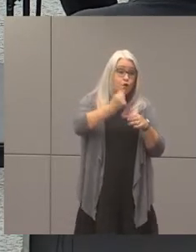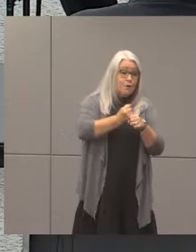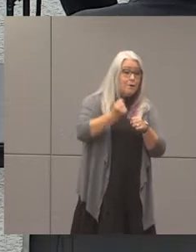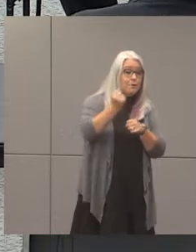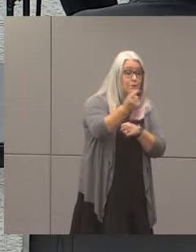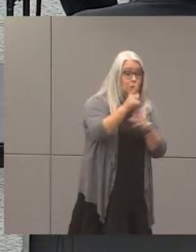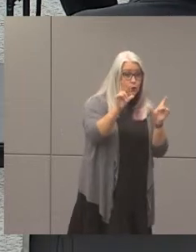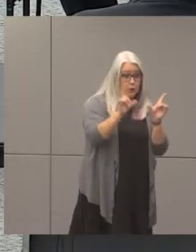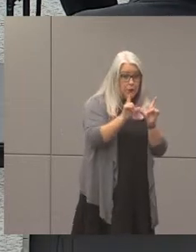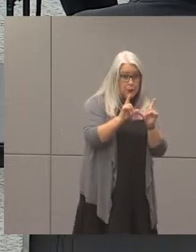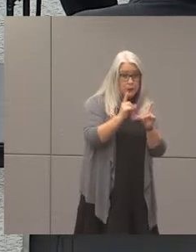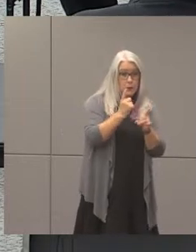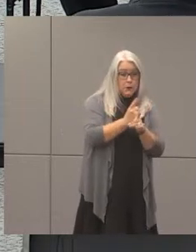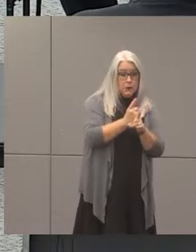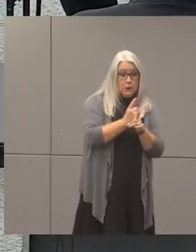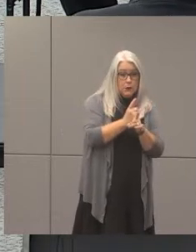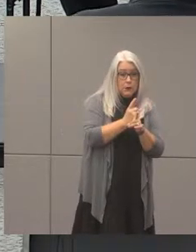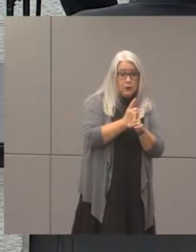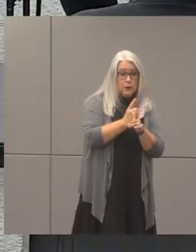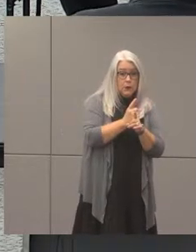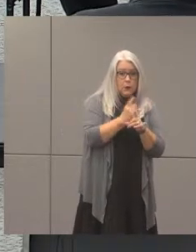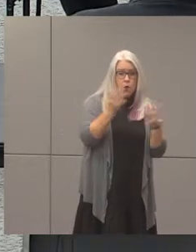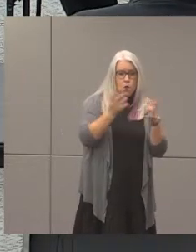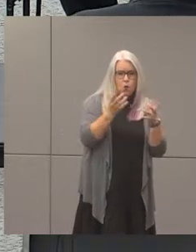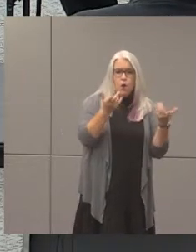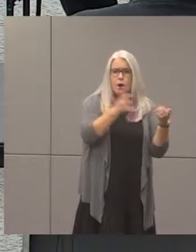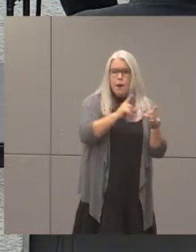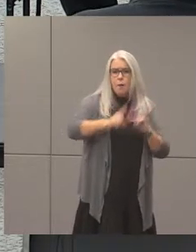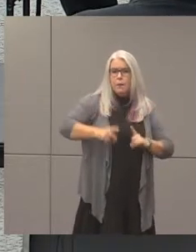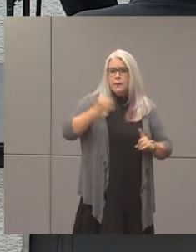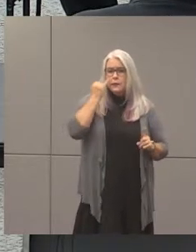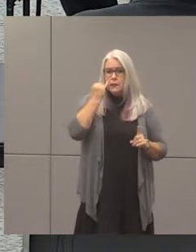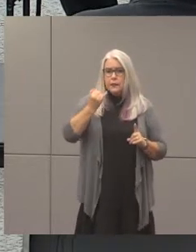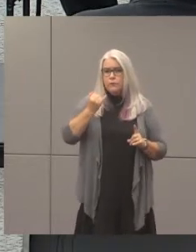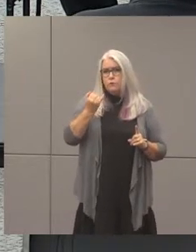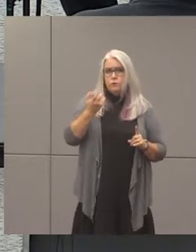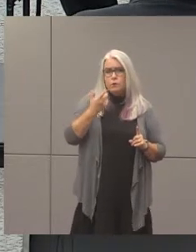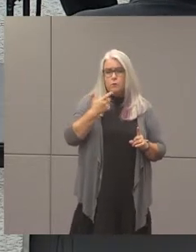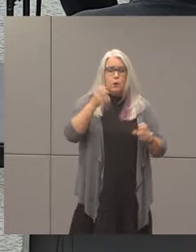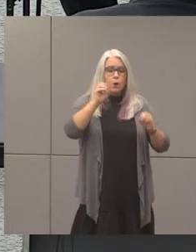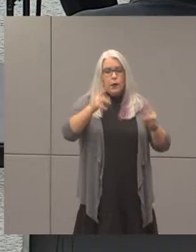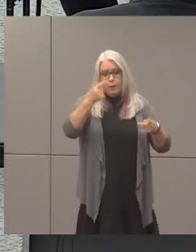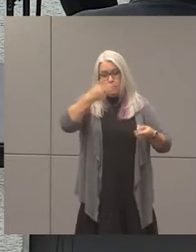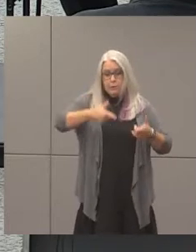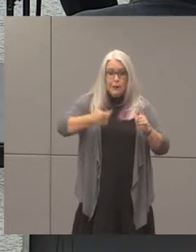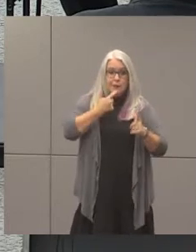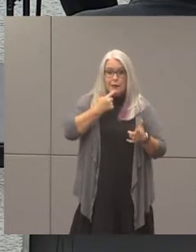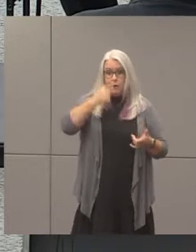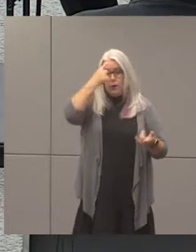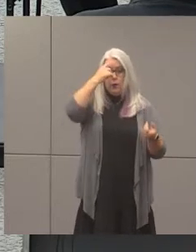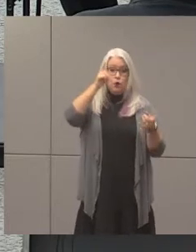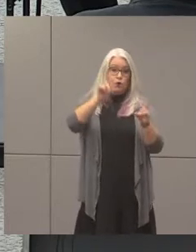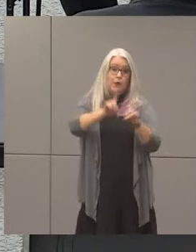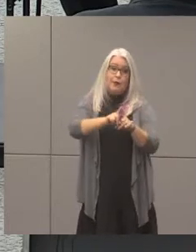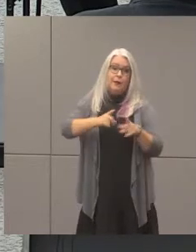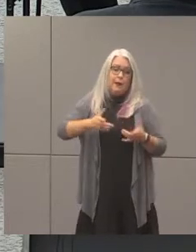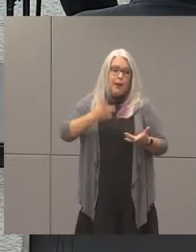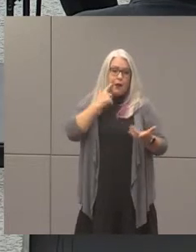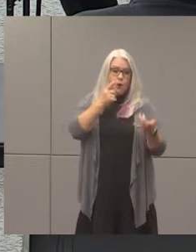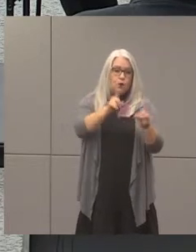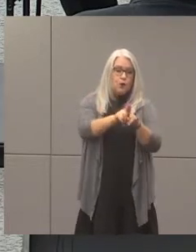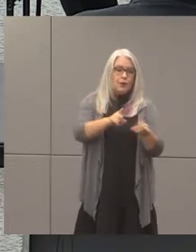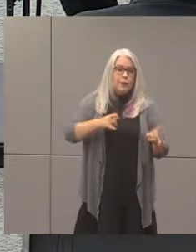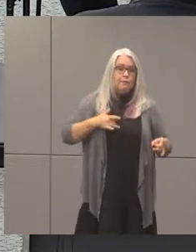license? Now, what happens if, all right, we agree to this, because I agree with you,